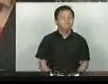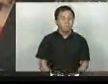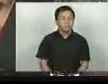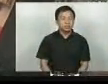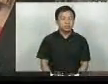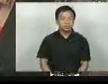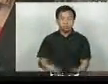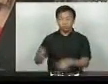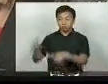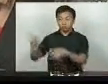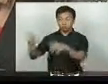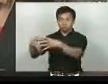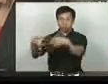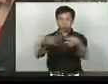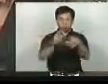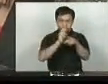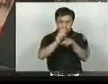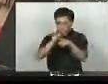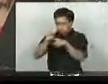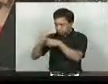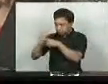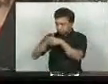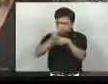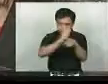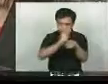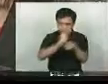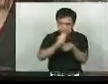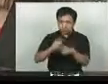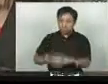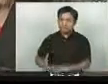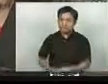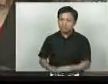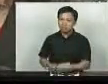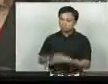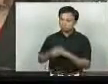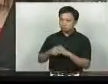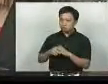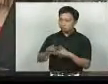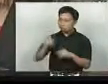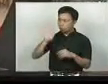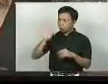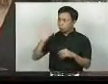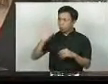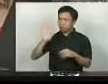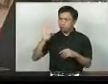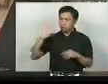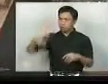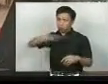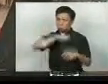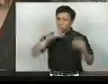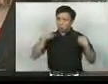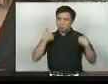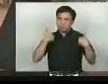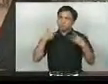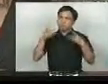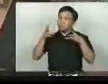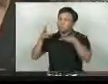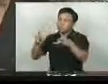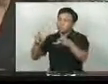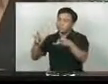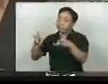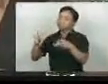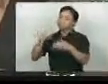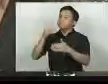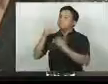we train them in such a way that we apply our own methodology how to train these people.